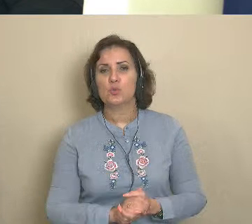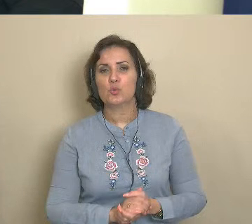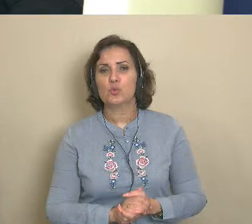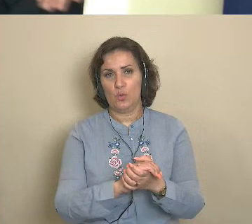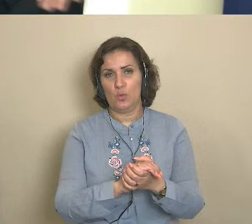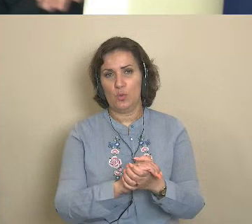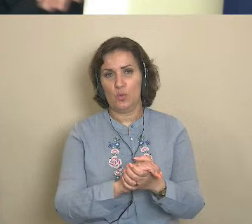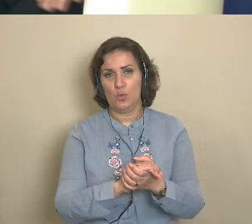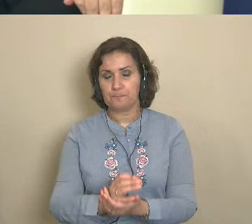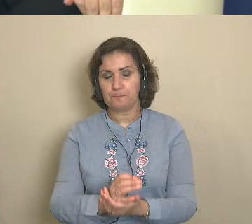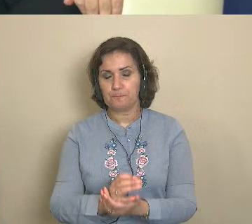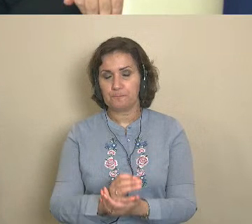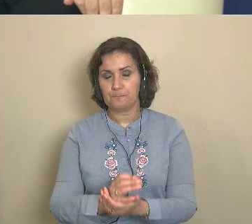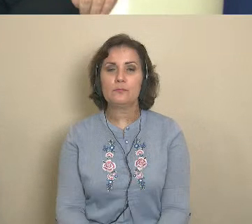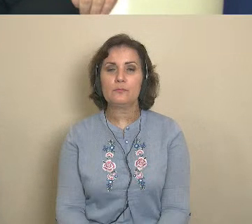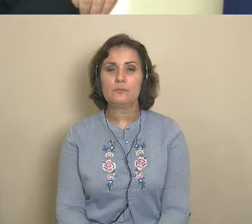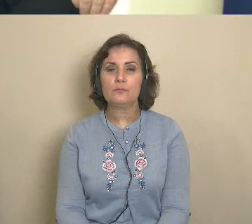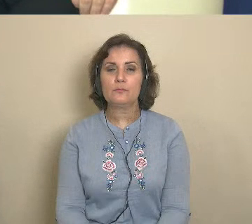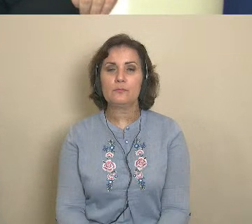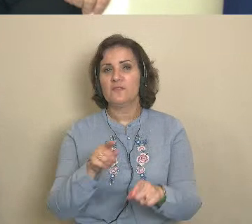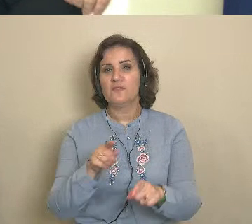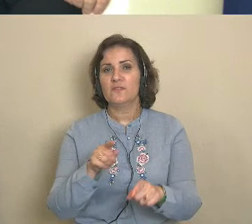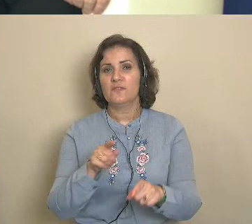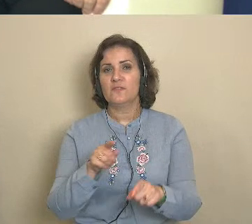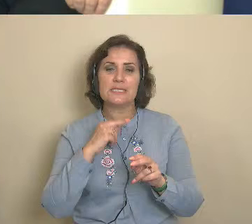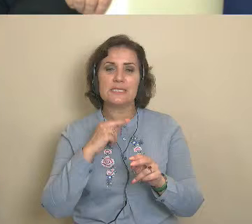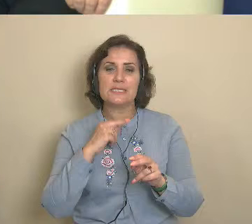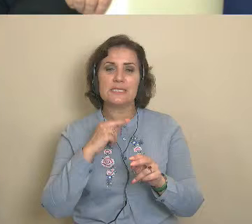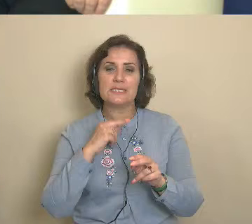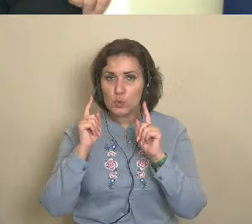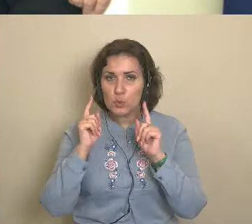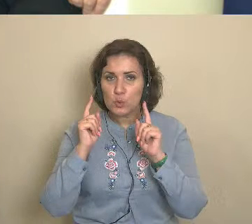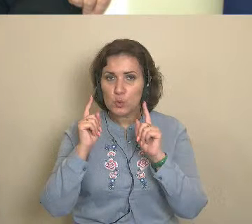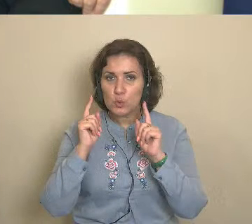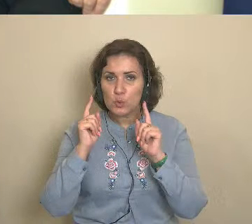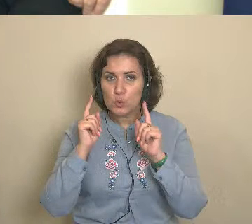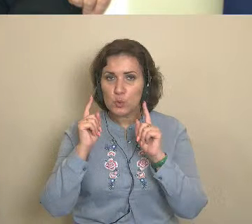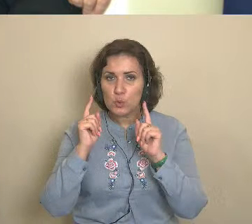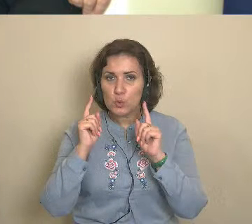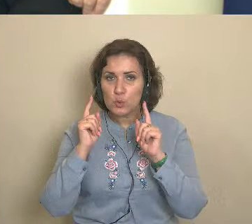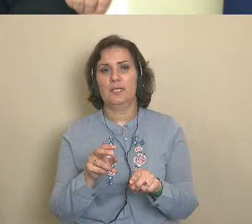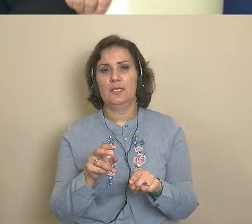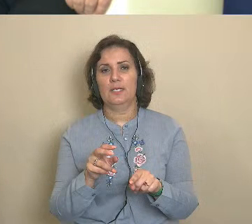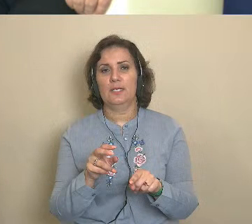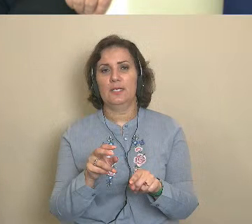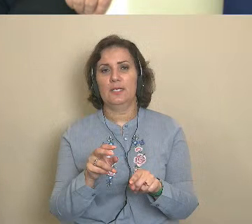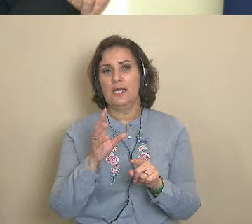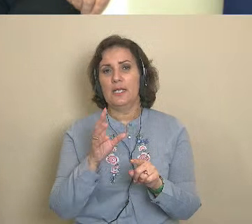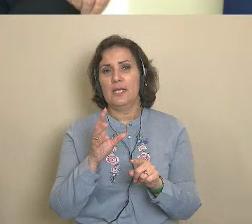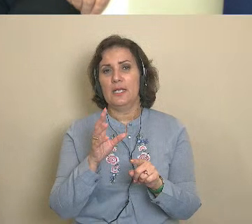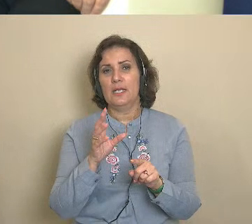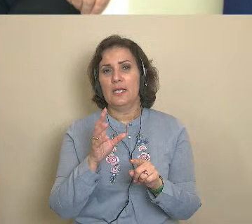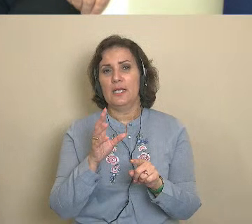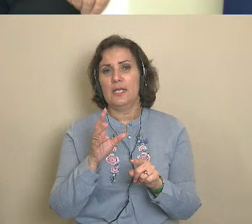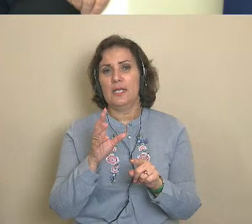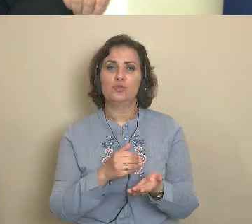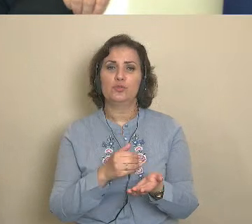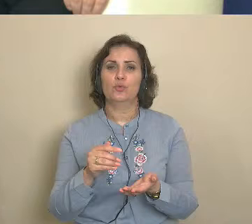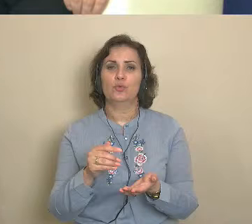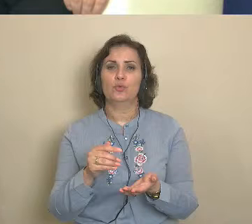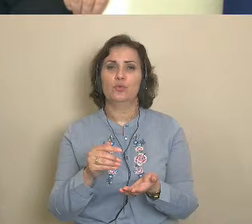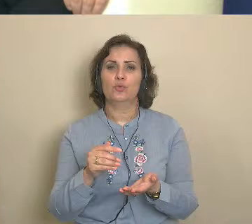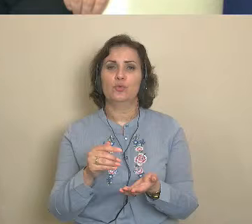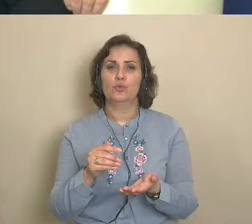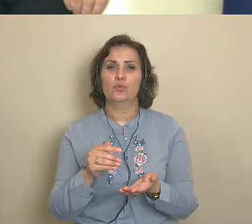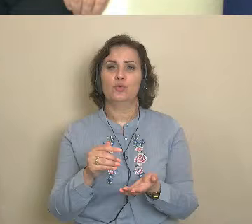responsibility, administrative responsibility. What is the level of the danger for the society? Mr. Manyuk paid attention to it, but